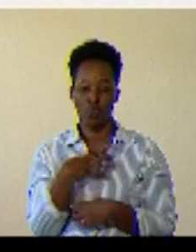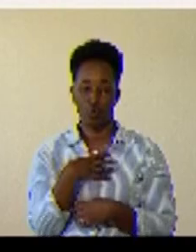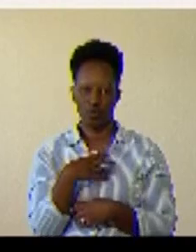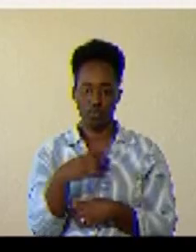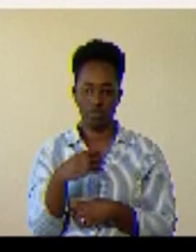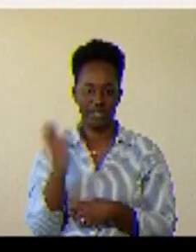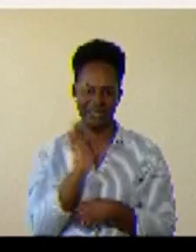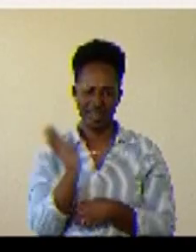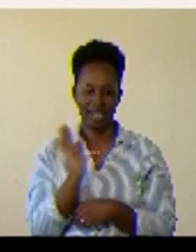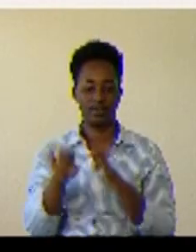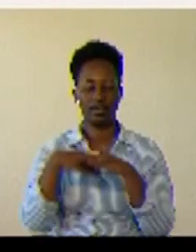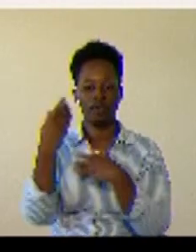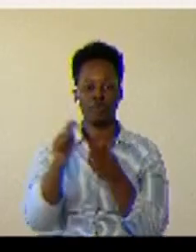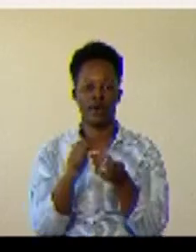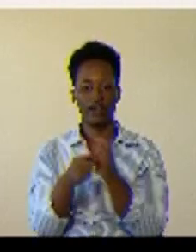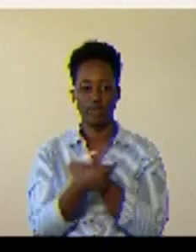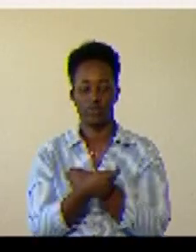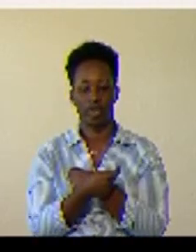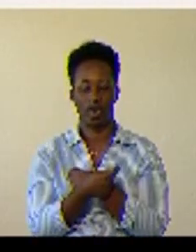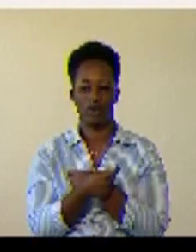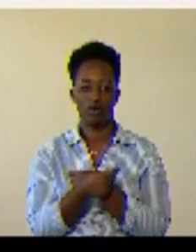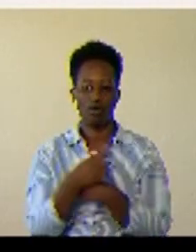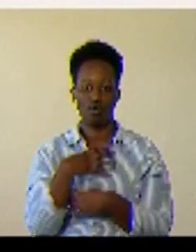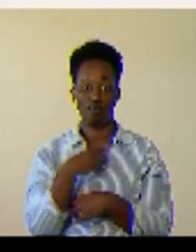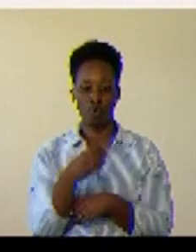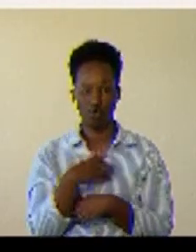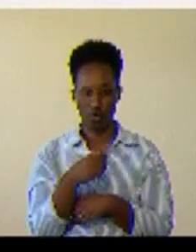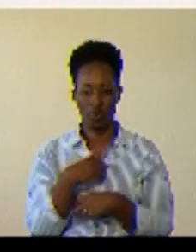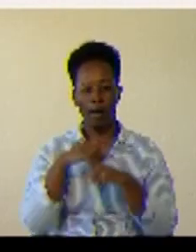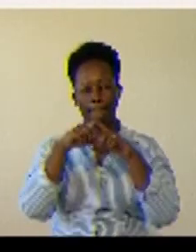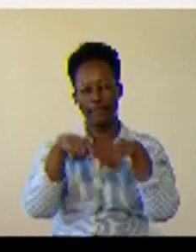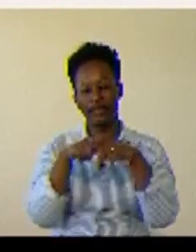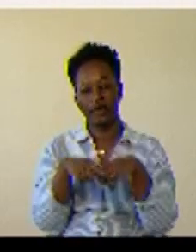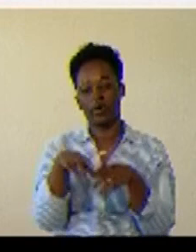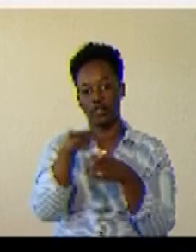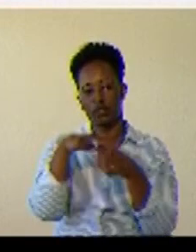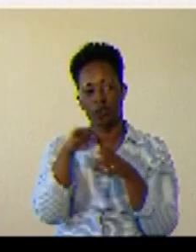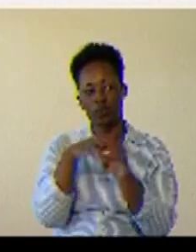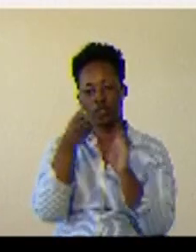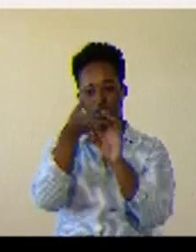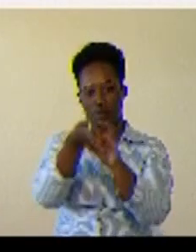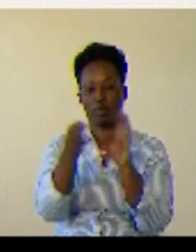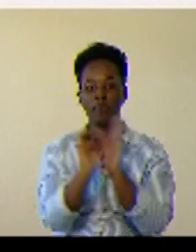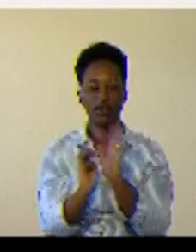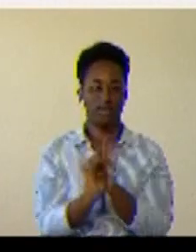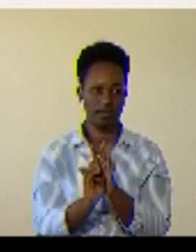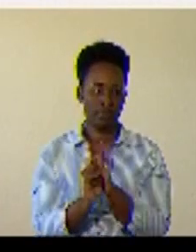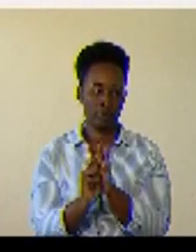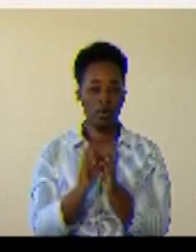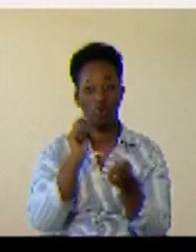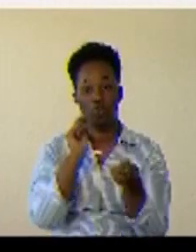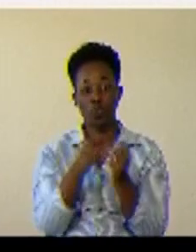red, depending on the amount of the sugars that is present in a food sample. So changing the